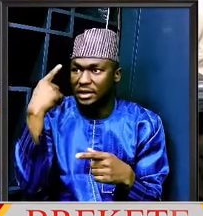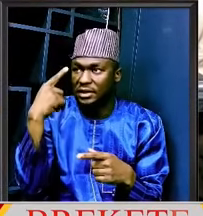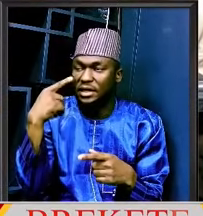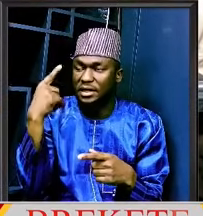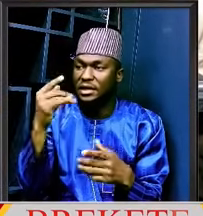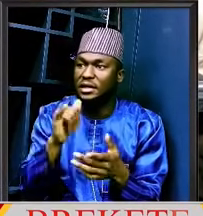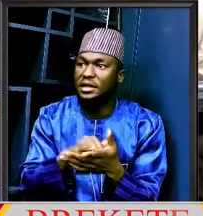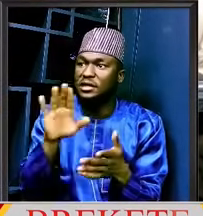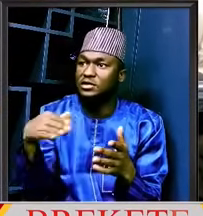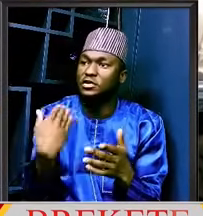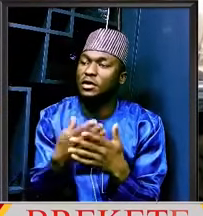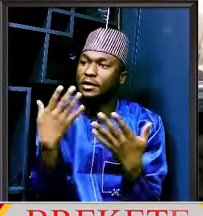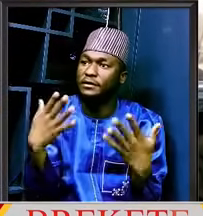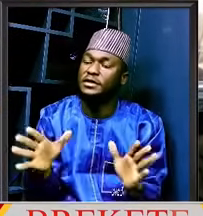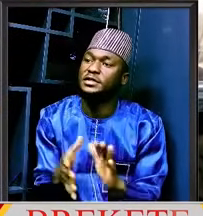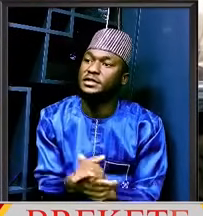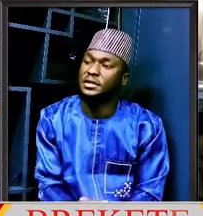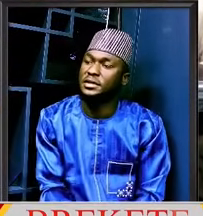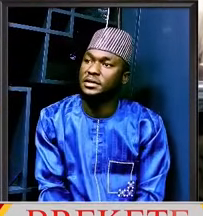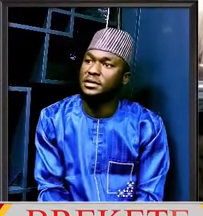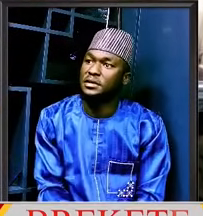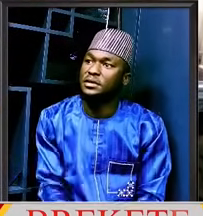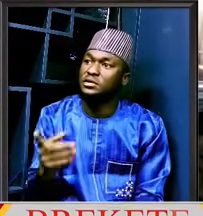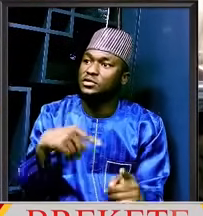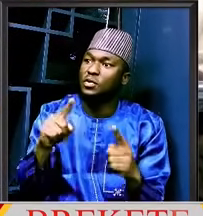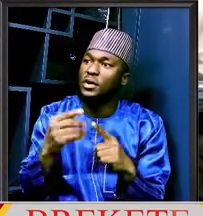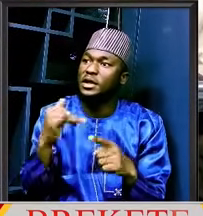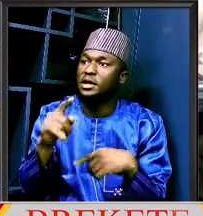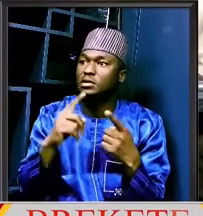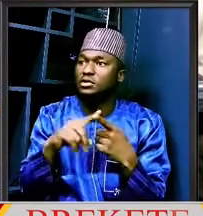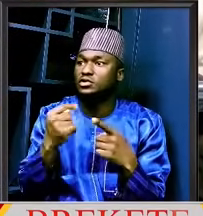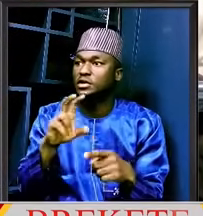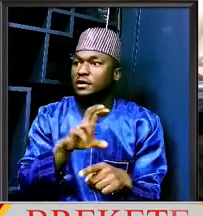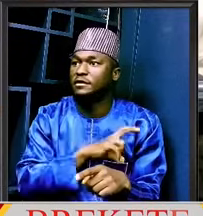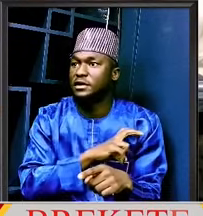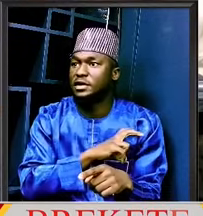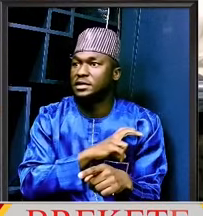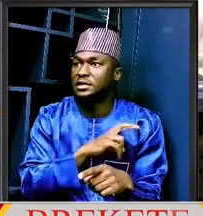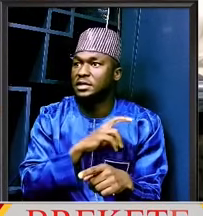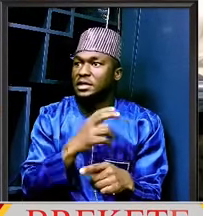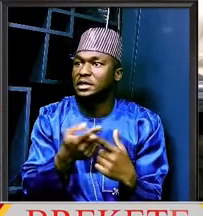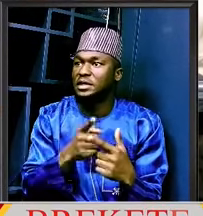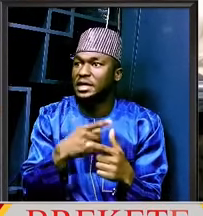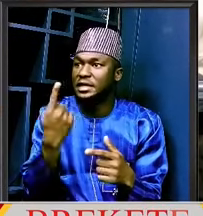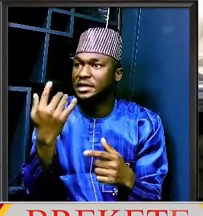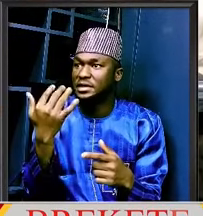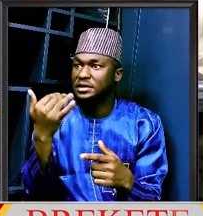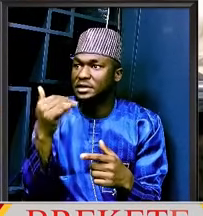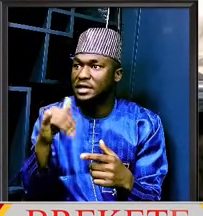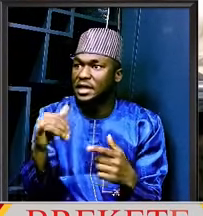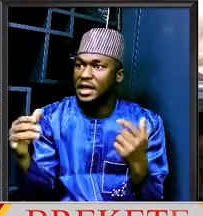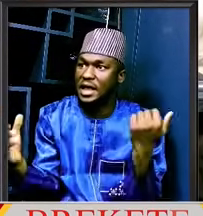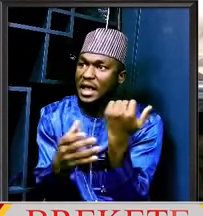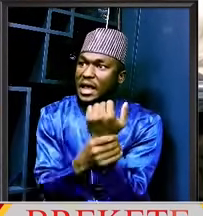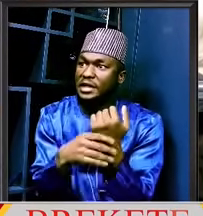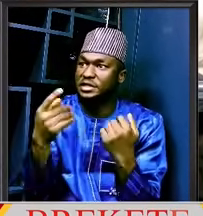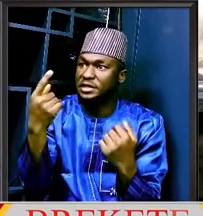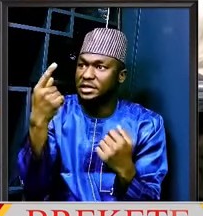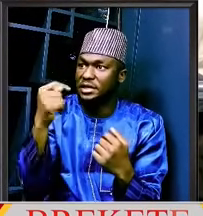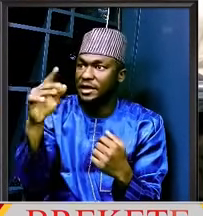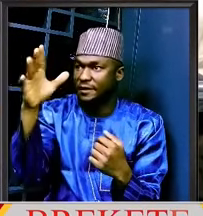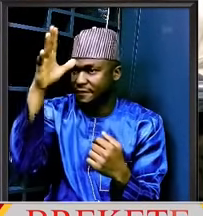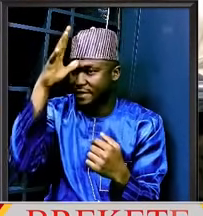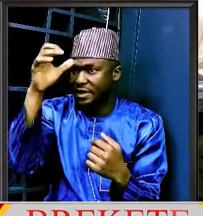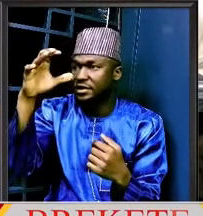the kindred head to come back and settle. So when they went to the police station, that's how they just arrested the father of the boy. That he's the one that instigated